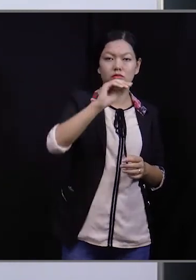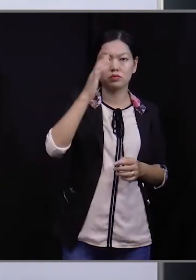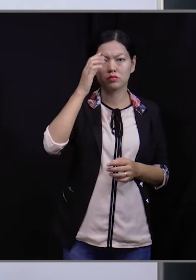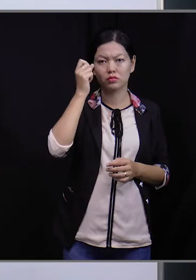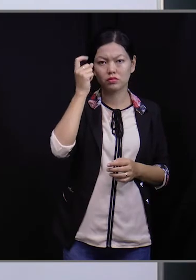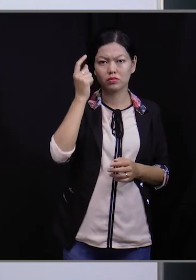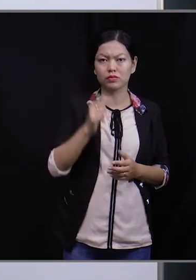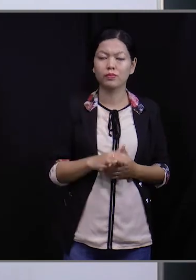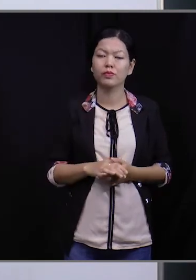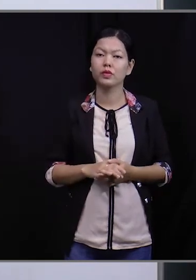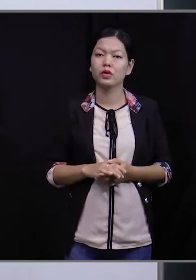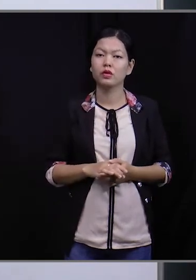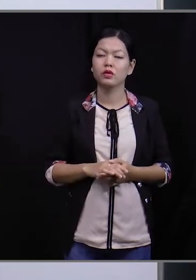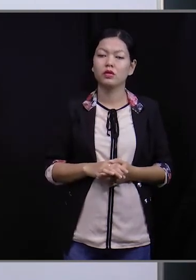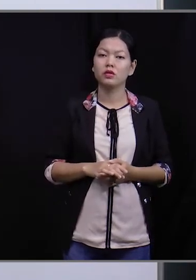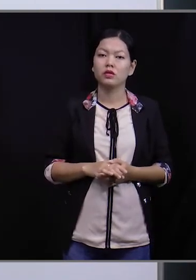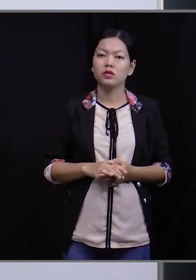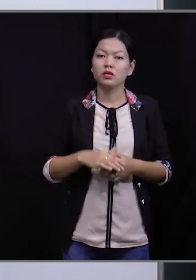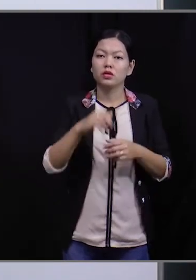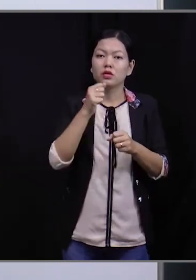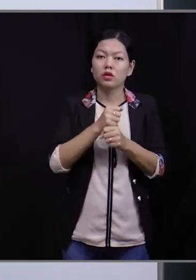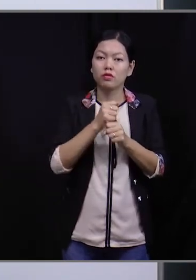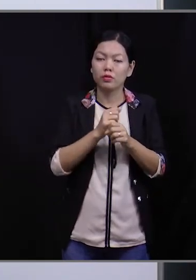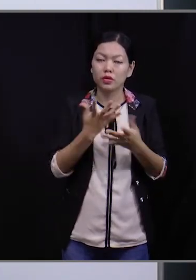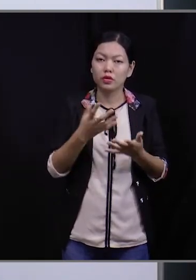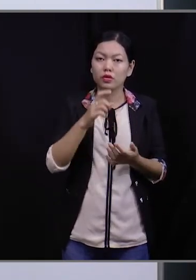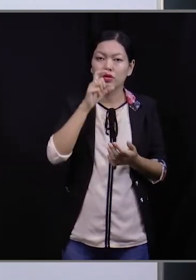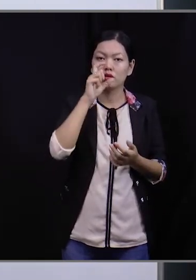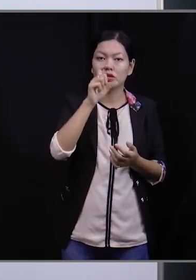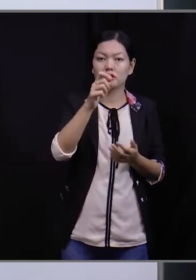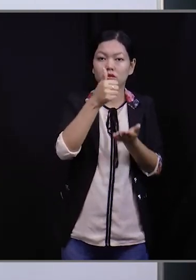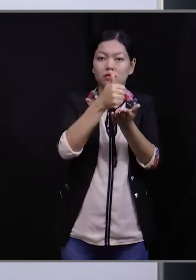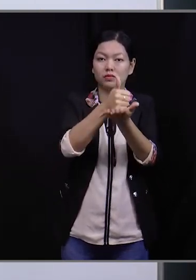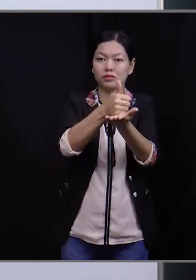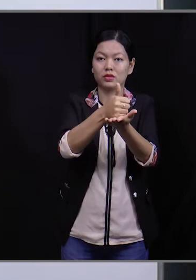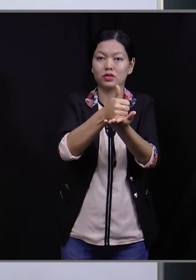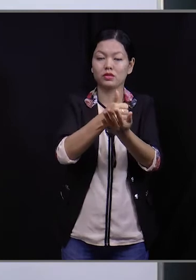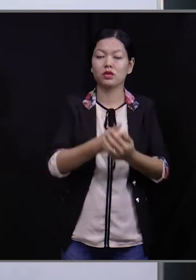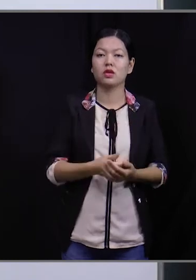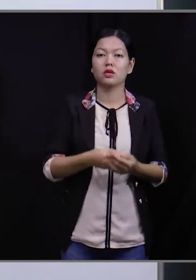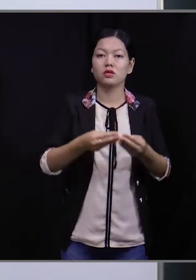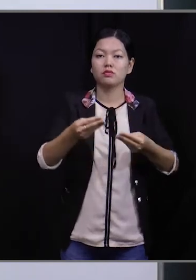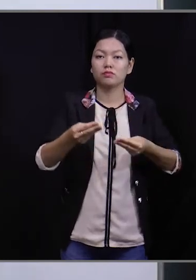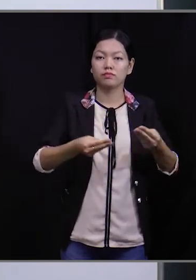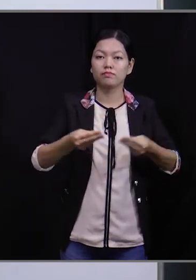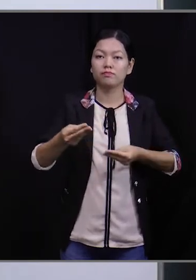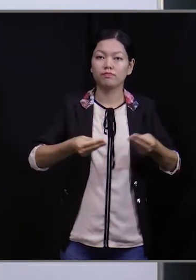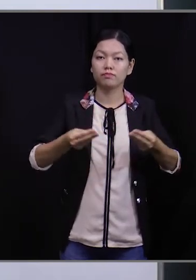not? So since the government or the central bank have started buying government securities